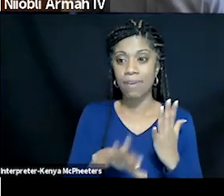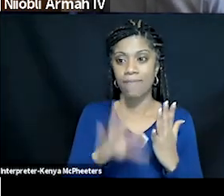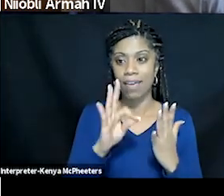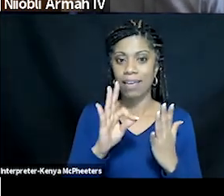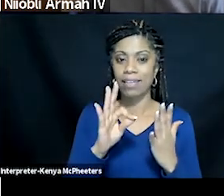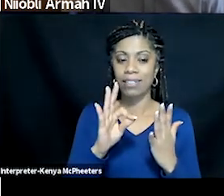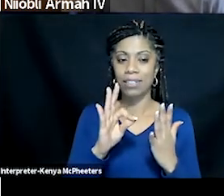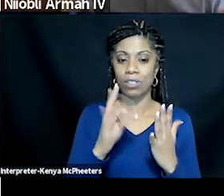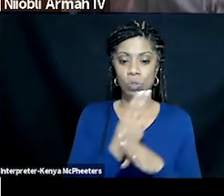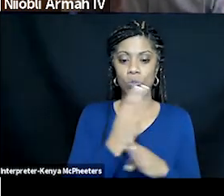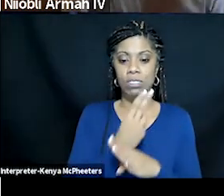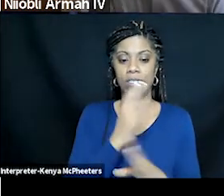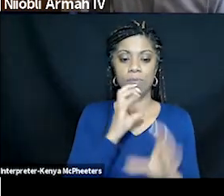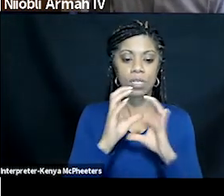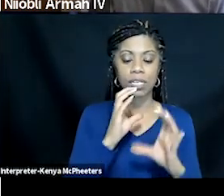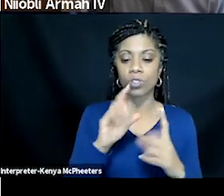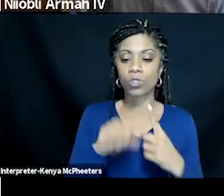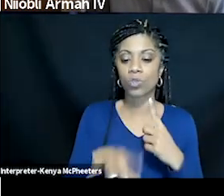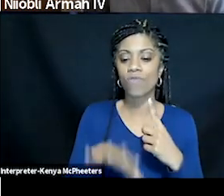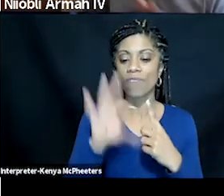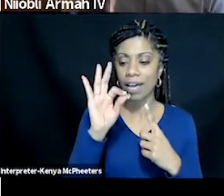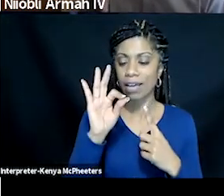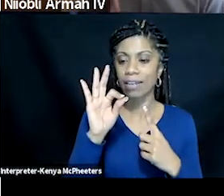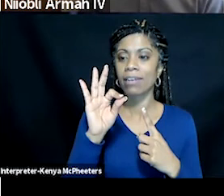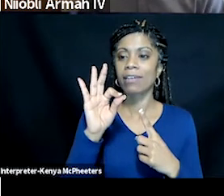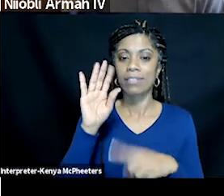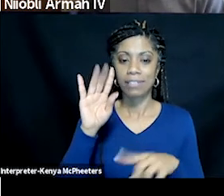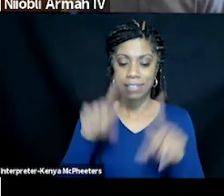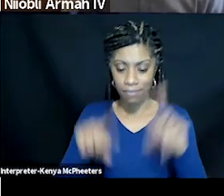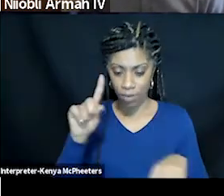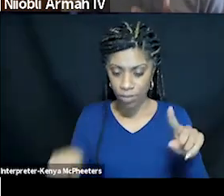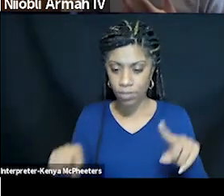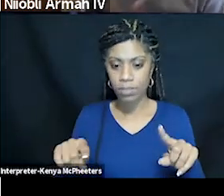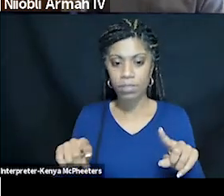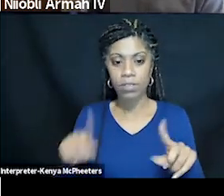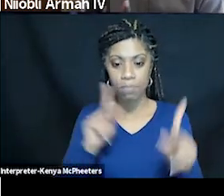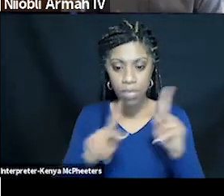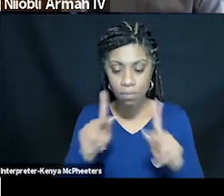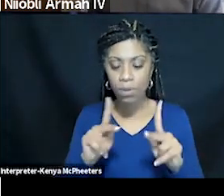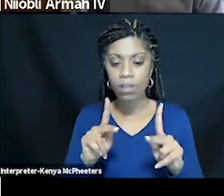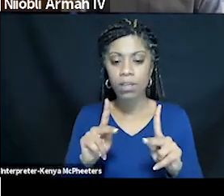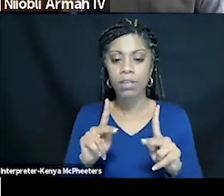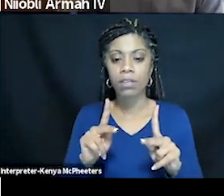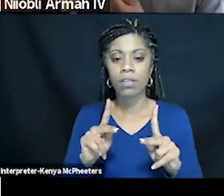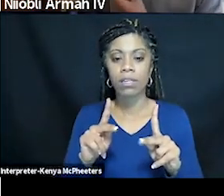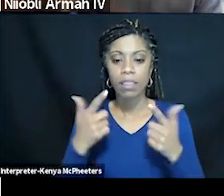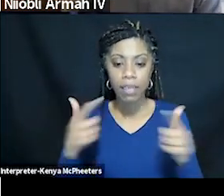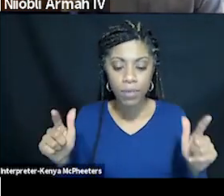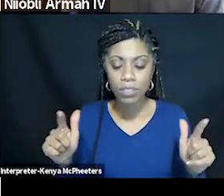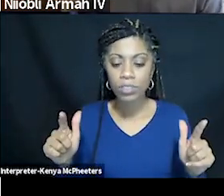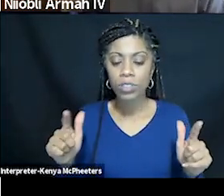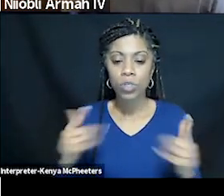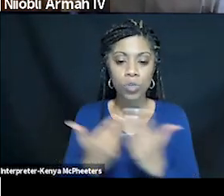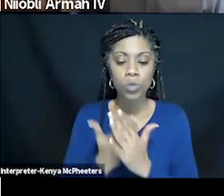It's about using communications to have diverse folks on our website, to have diverse language, to have new vendors and subcontractors that